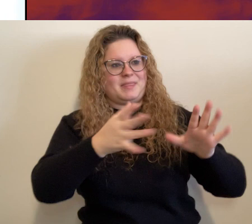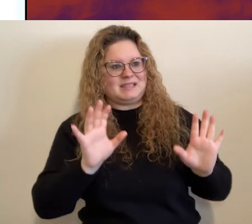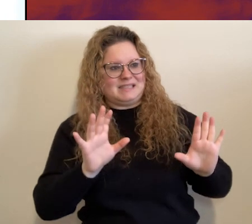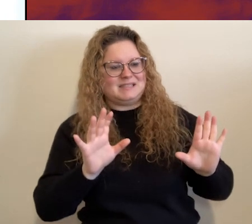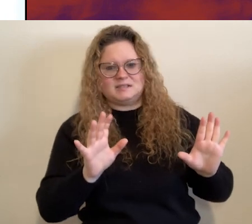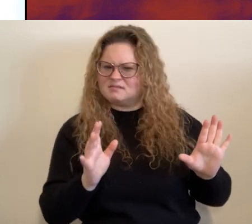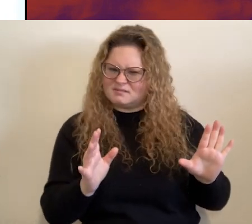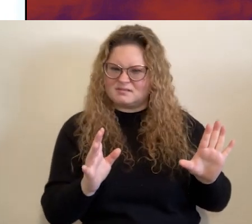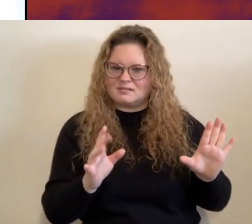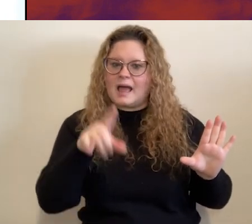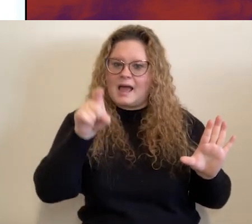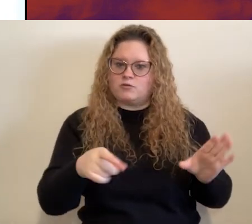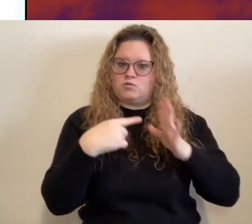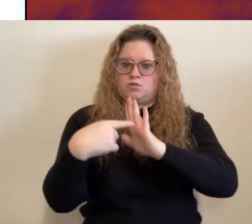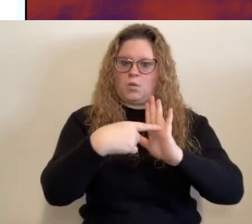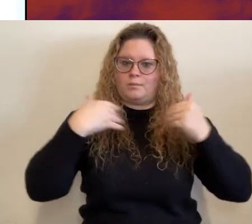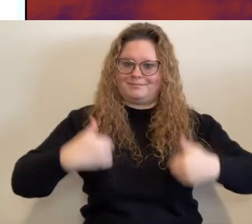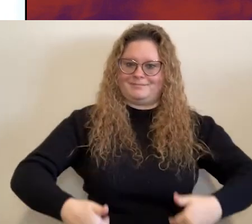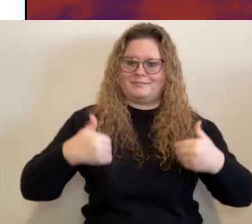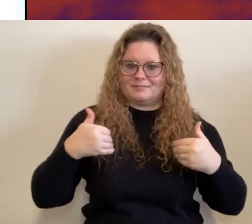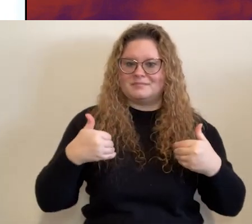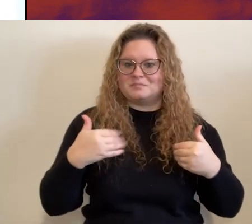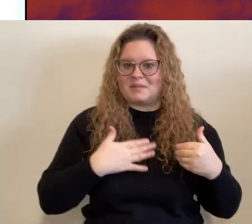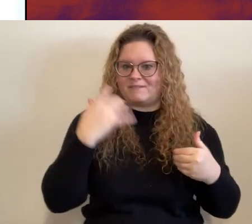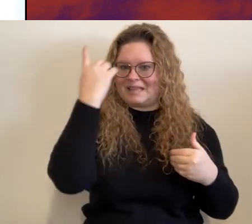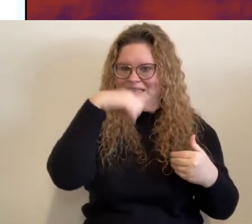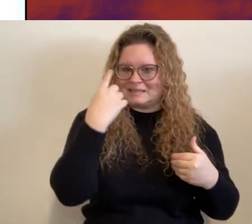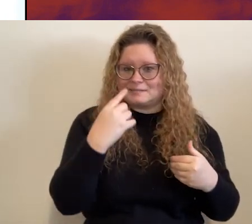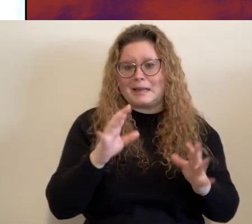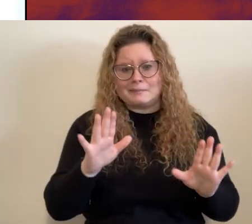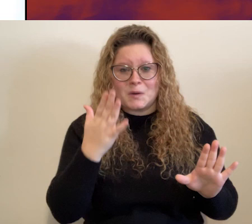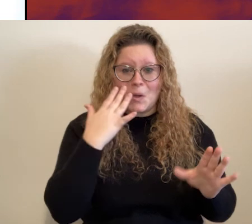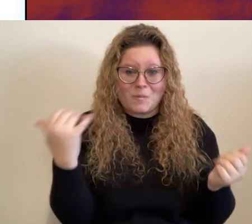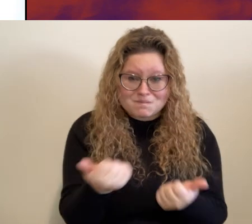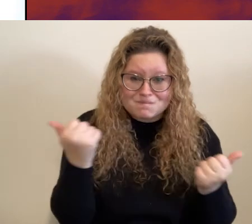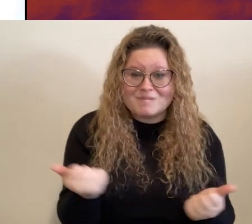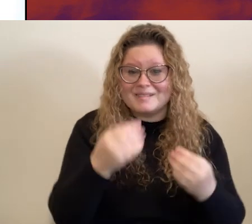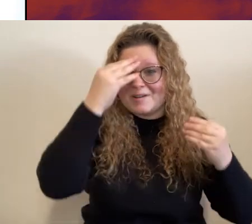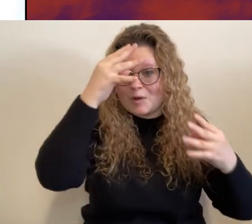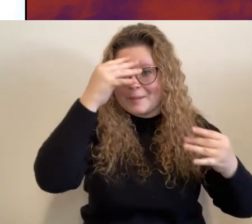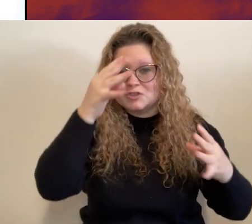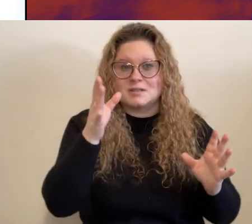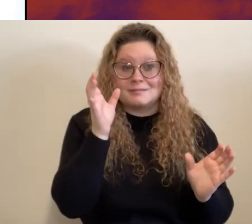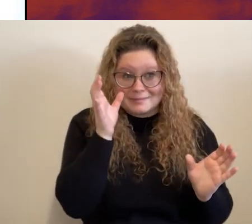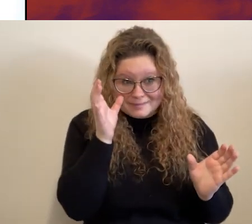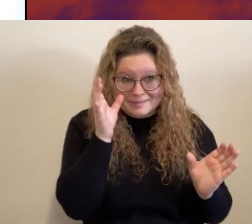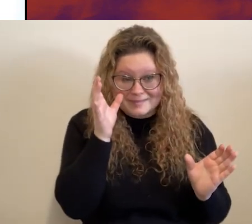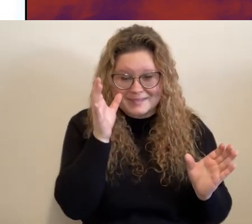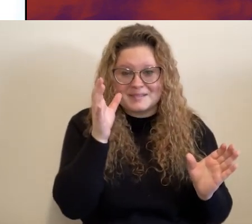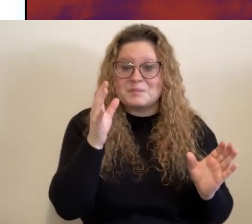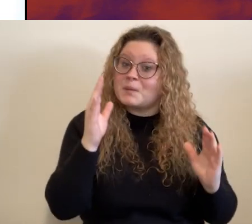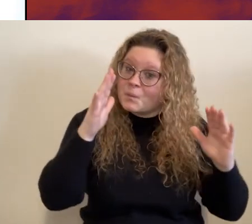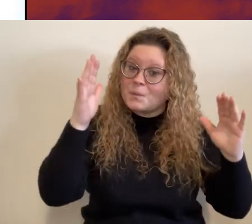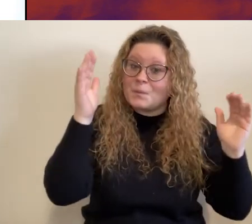as the human. And that was a lot of information, a lot of download. And I hope that